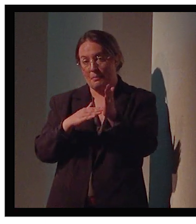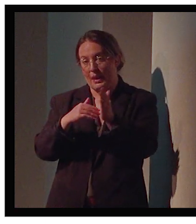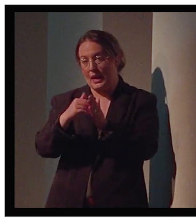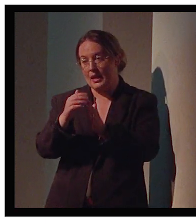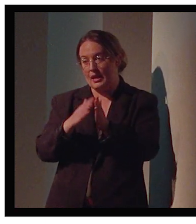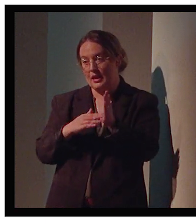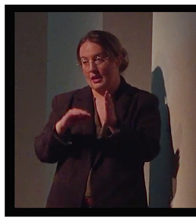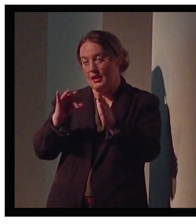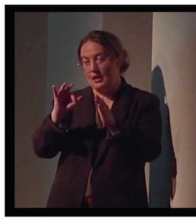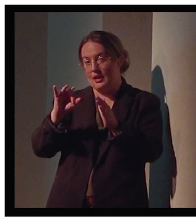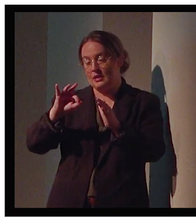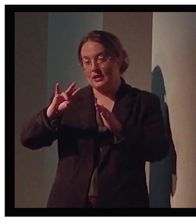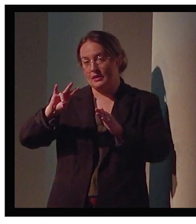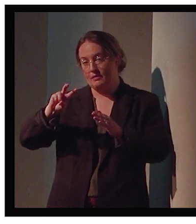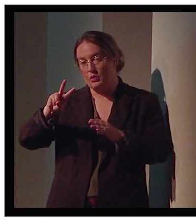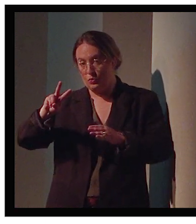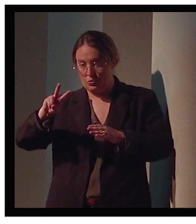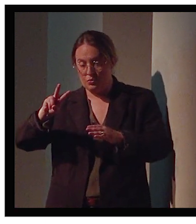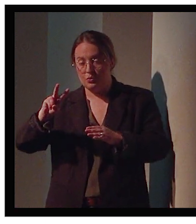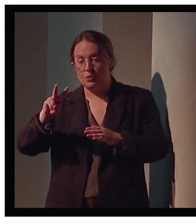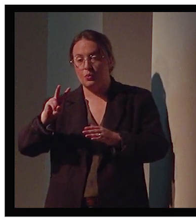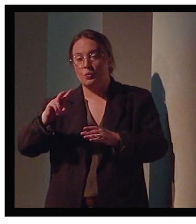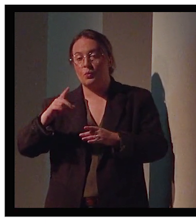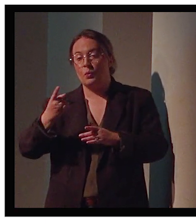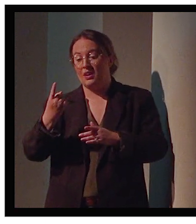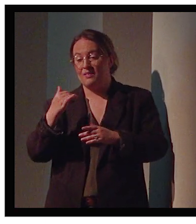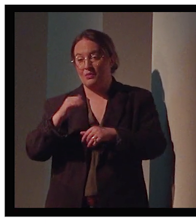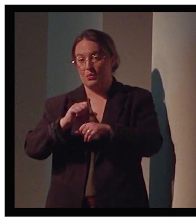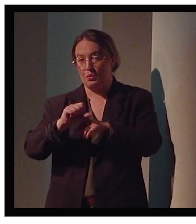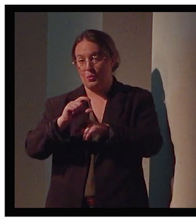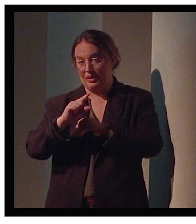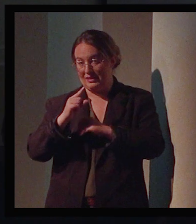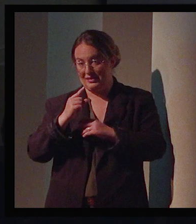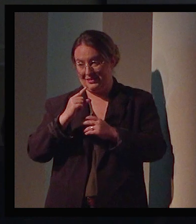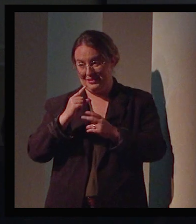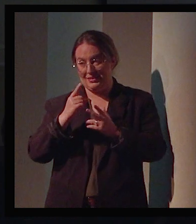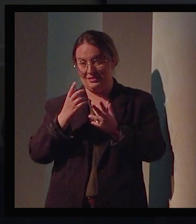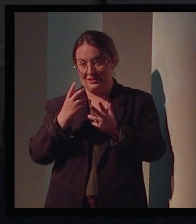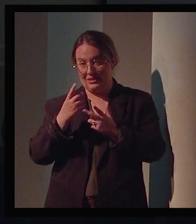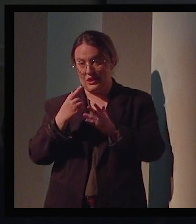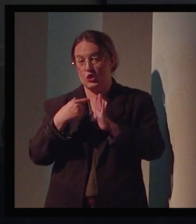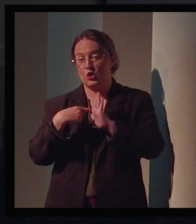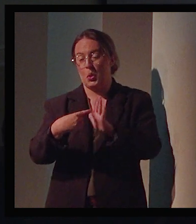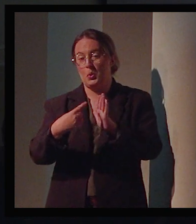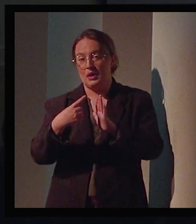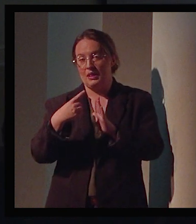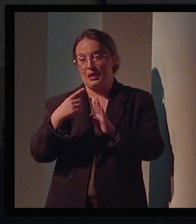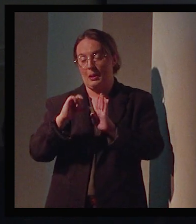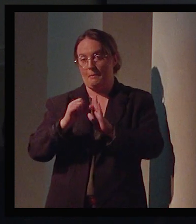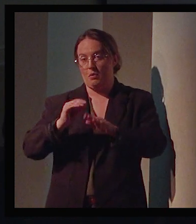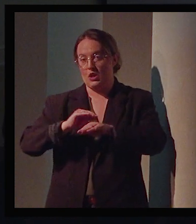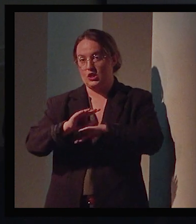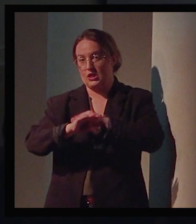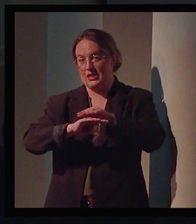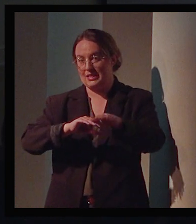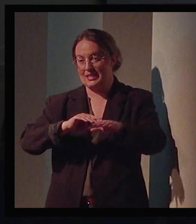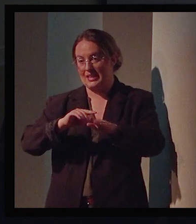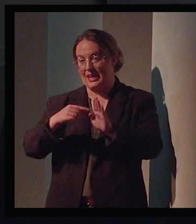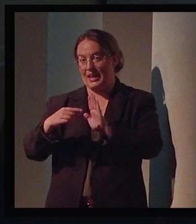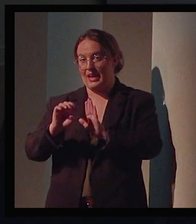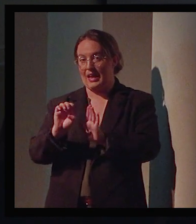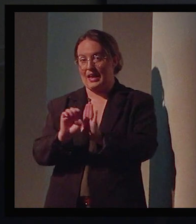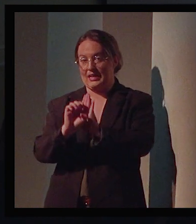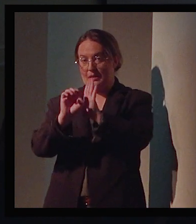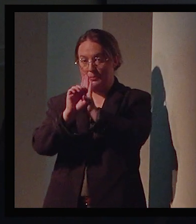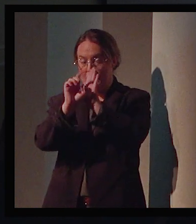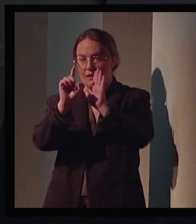he exhibited 2 years later in the very first Impressionist exhibition. That 1874 exhibition was the first put